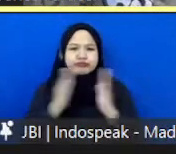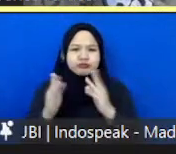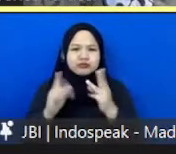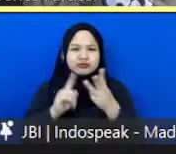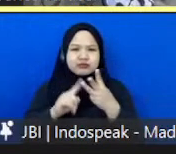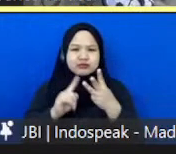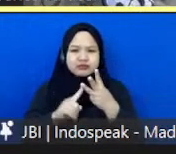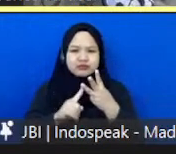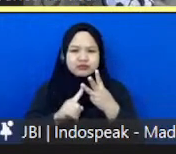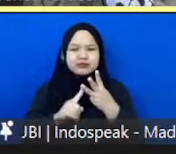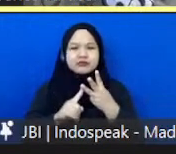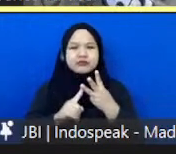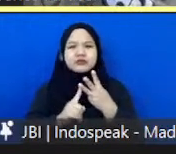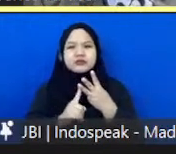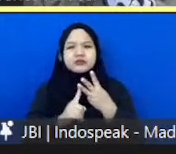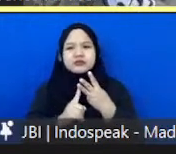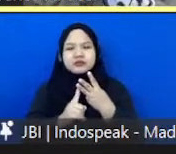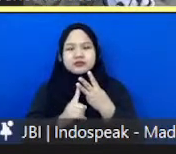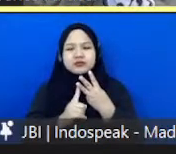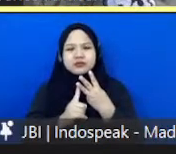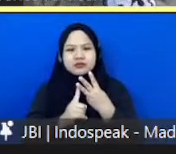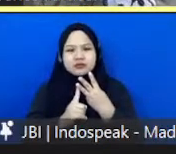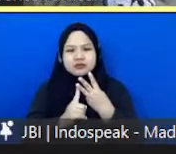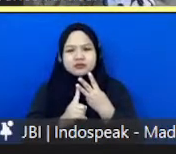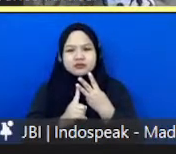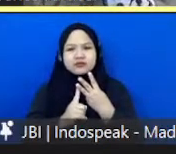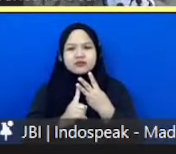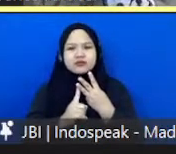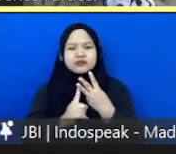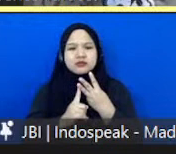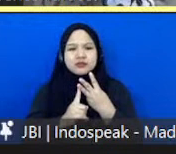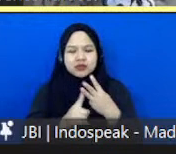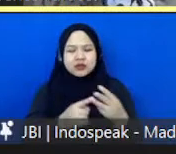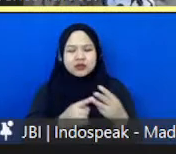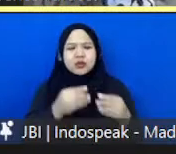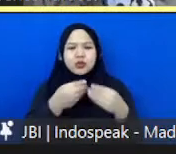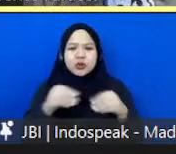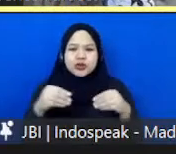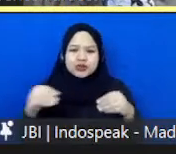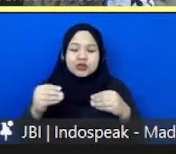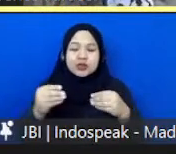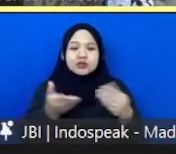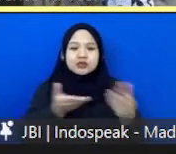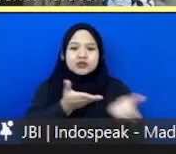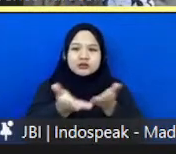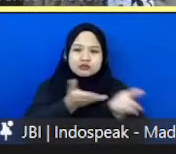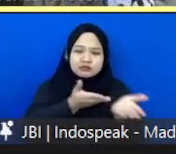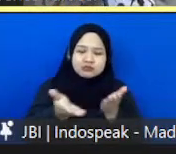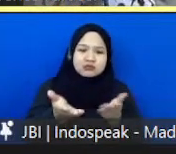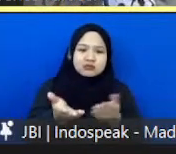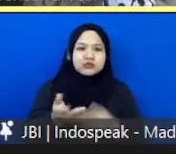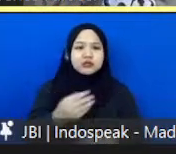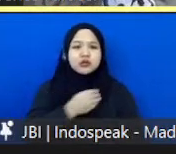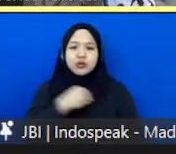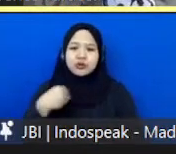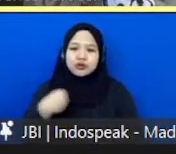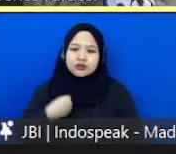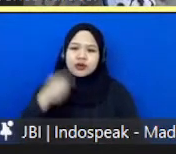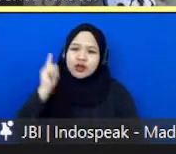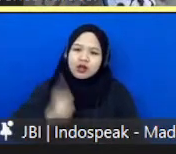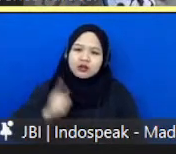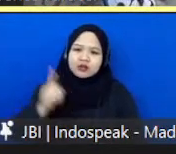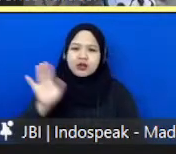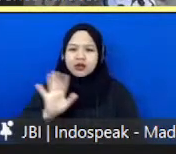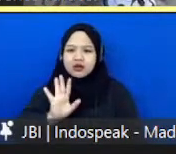delay, it's more about the availability, the quality of care. Do we have doctors? So the questions right